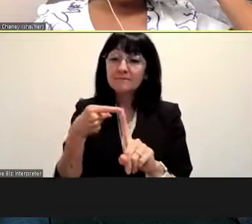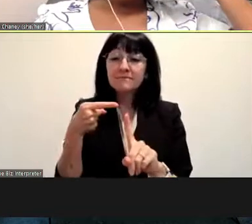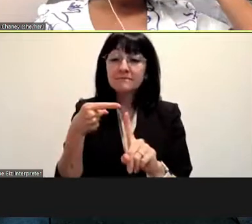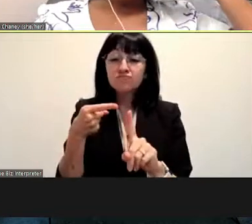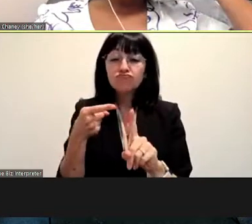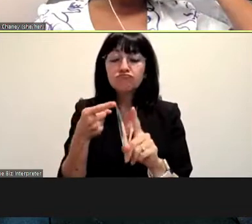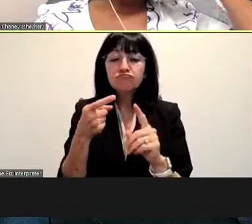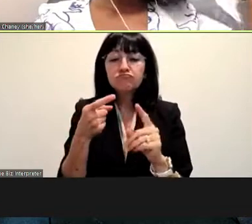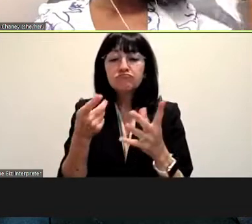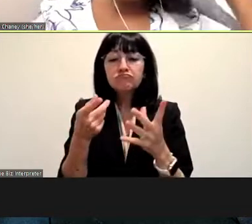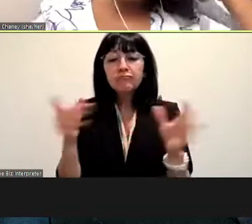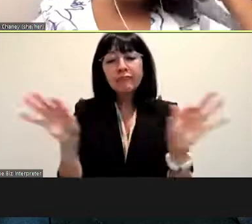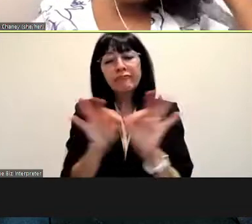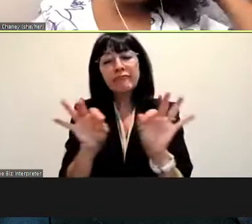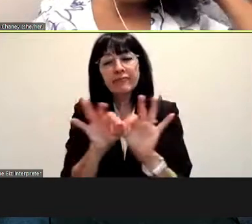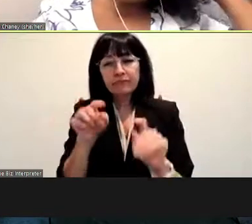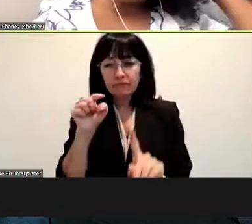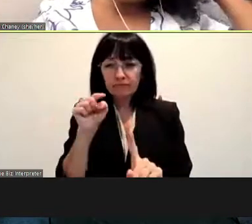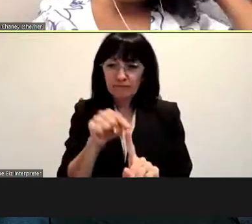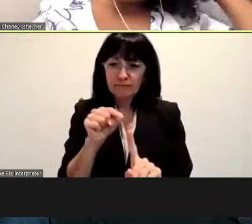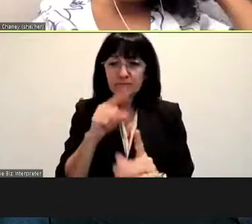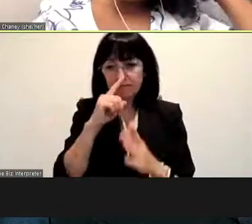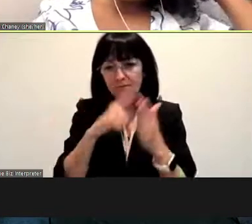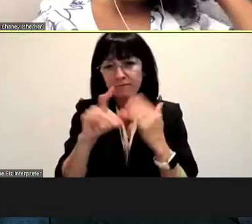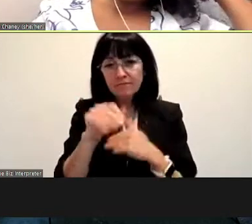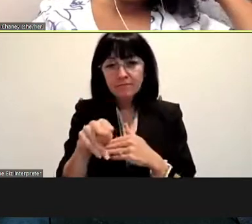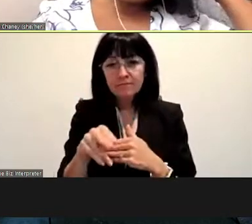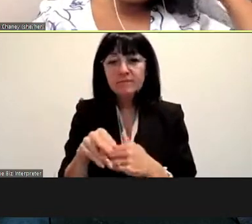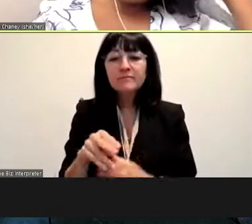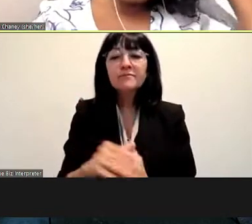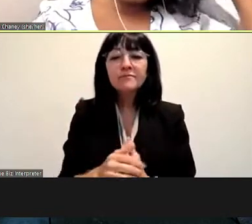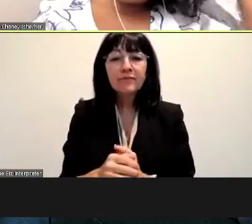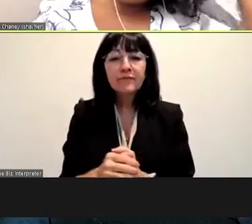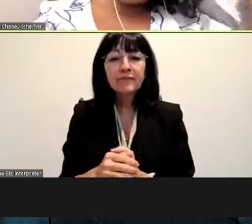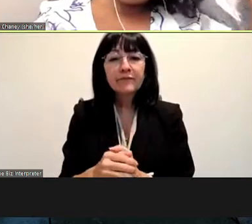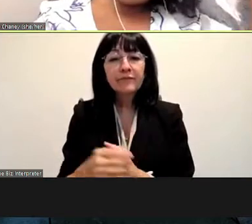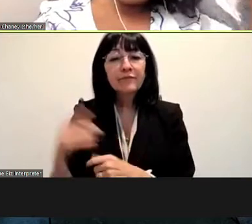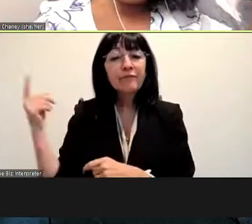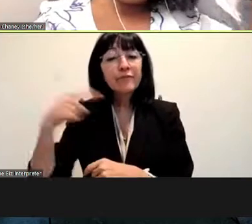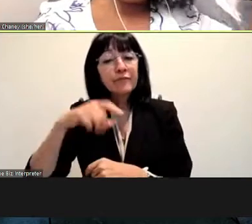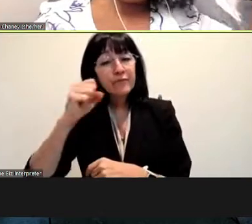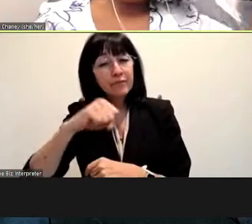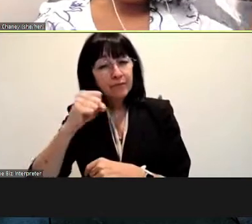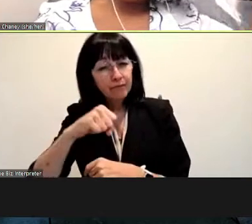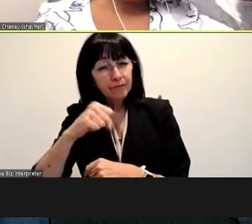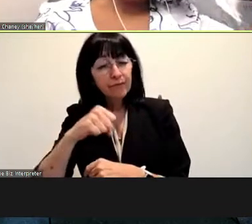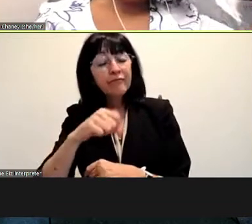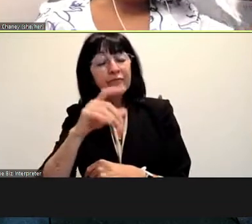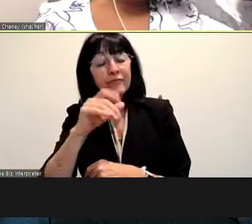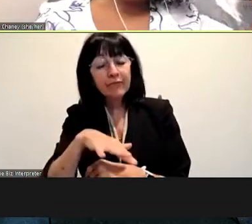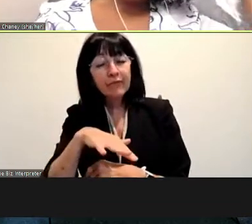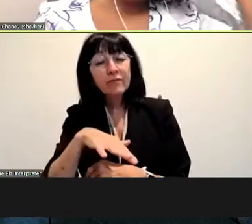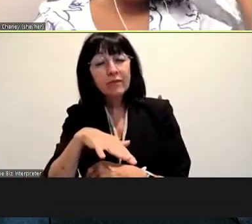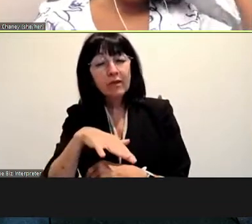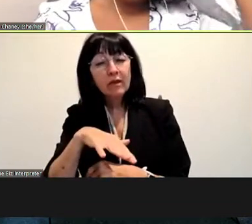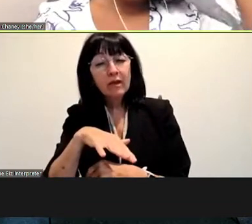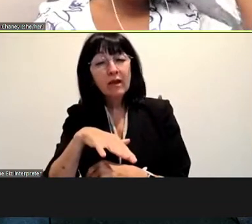I think in a design context, that especially if it's a production meeting check-in, it can be